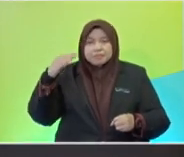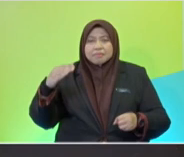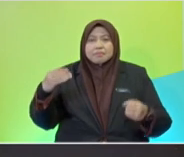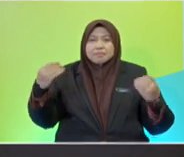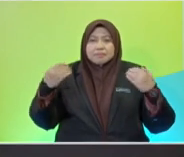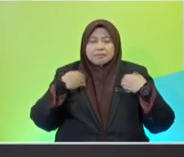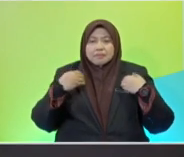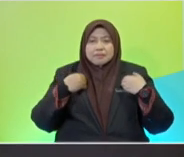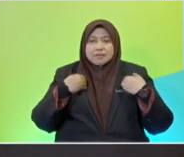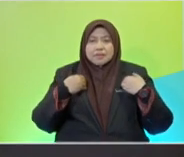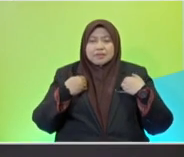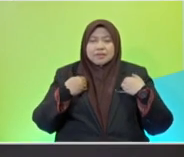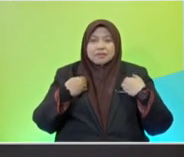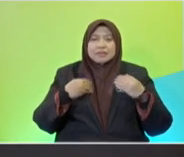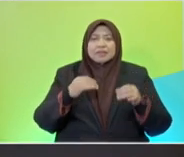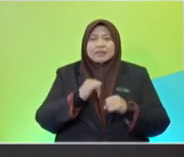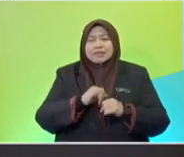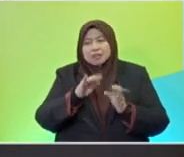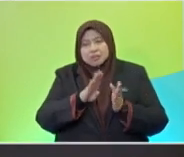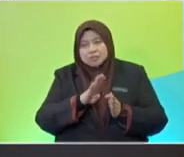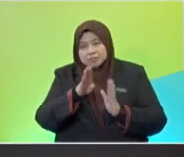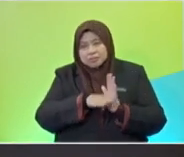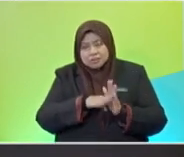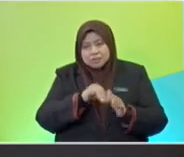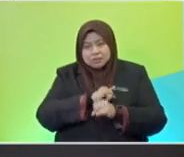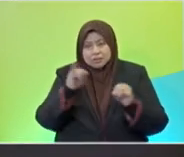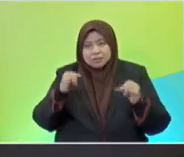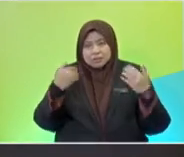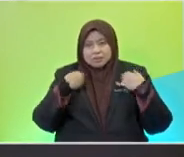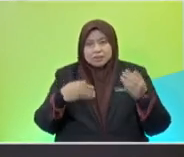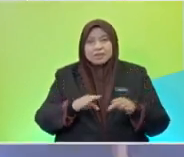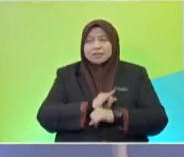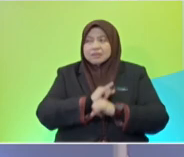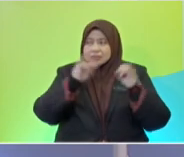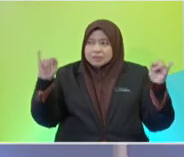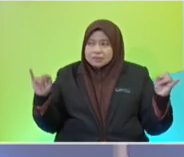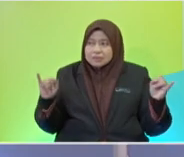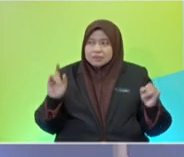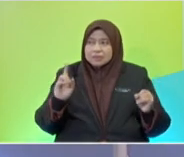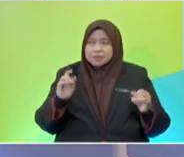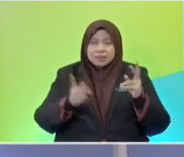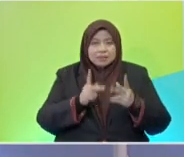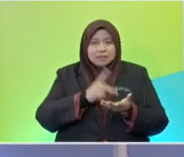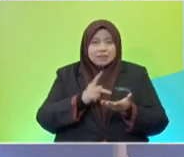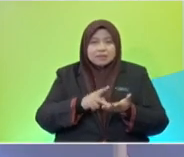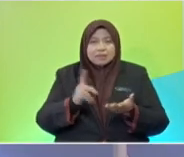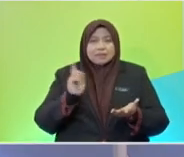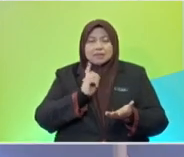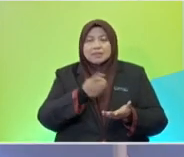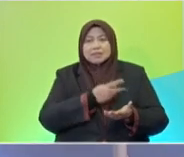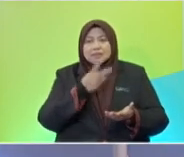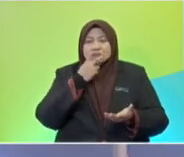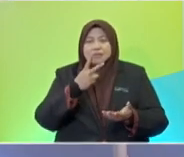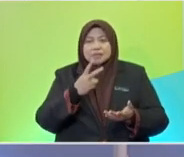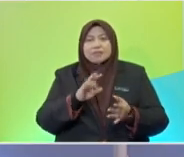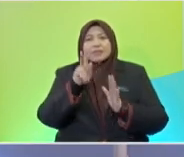tracing paper. Some of them are like the clear plastic. So that is why sometimes we see different shadows. The clarity of